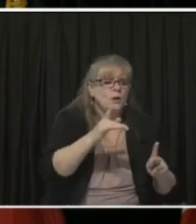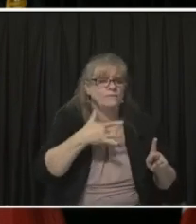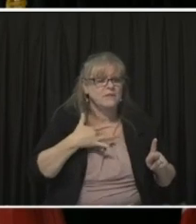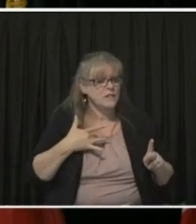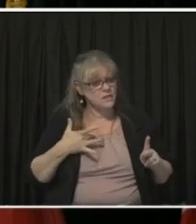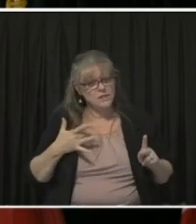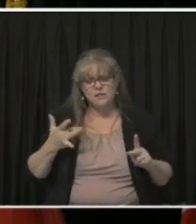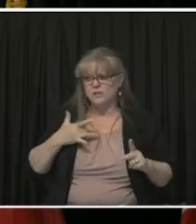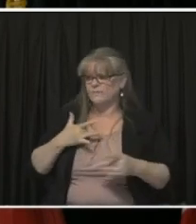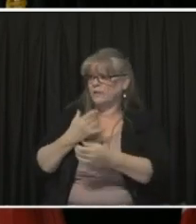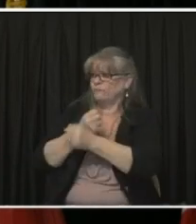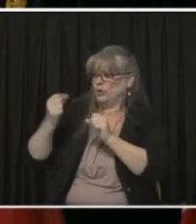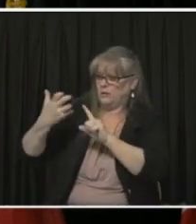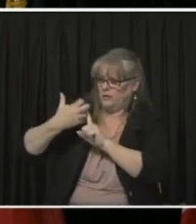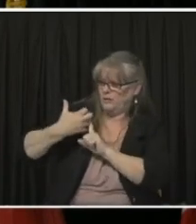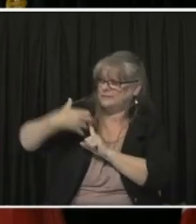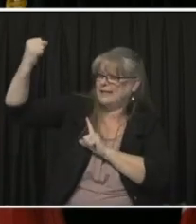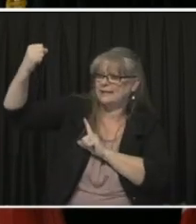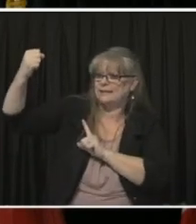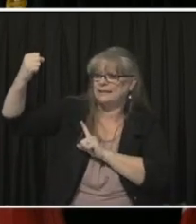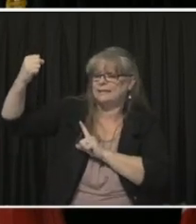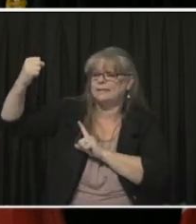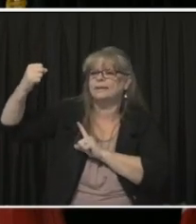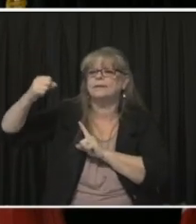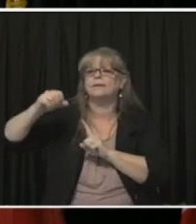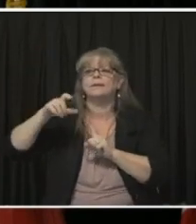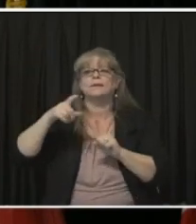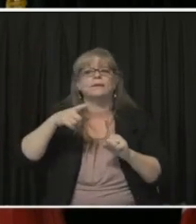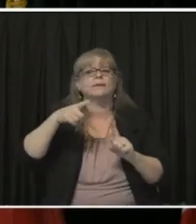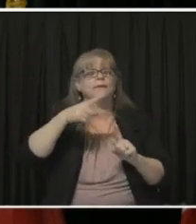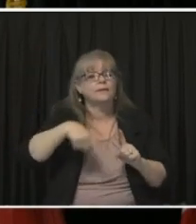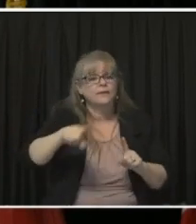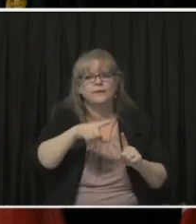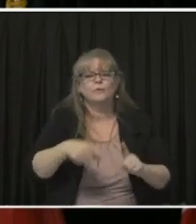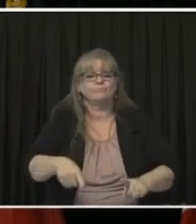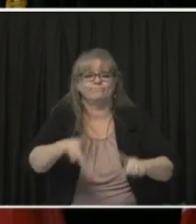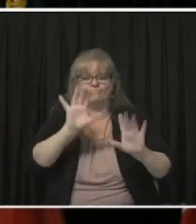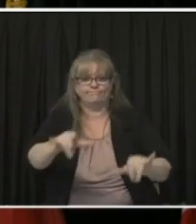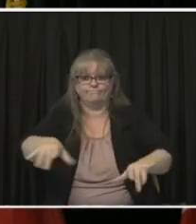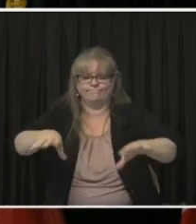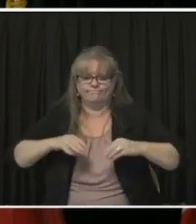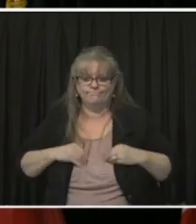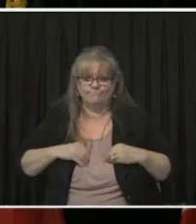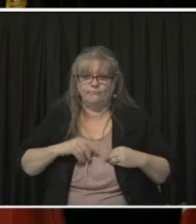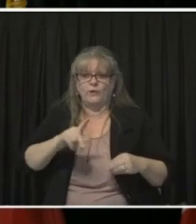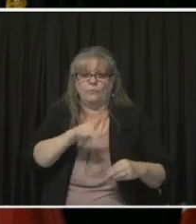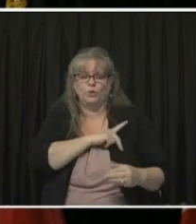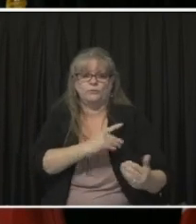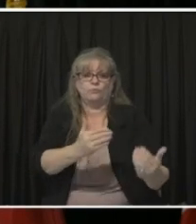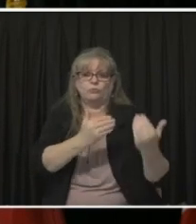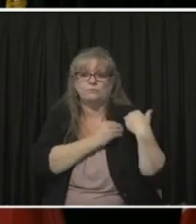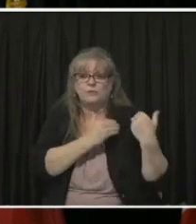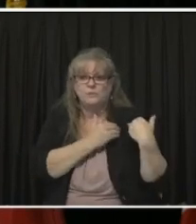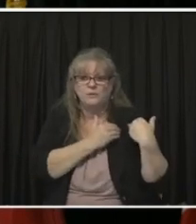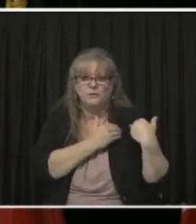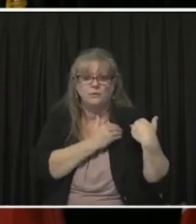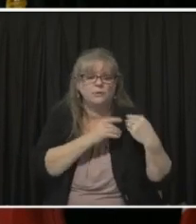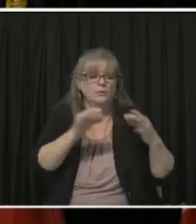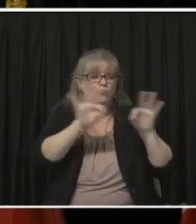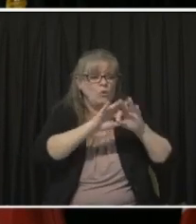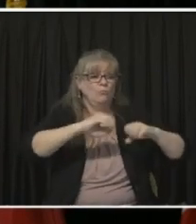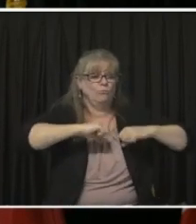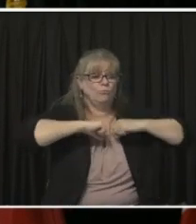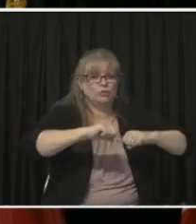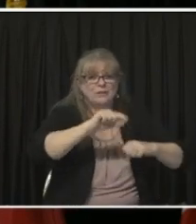to also exercise their own personal responsibility to protect themselves, their families, and others. Whether you agree or disagree